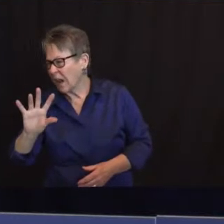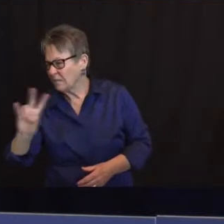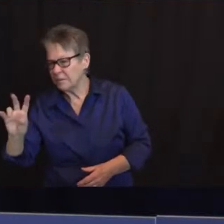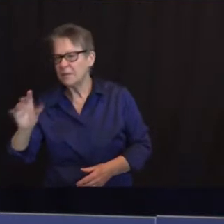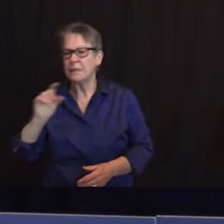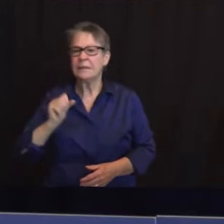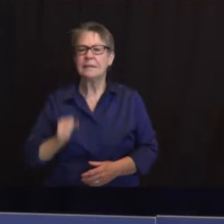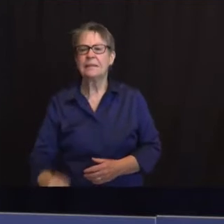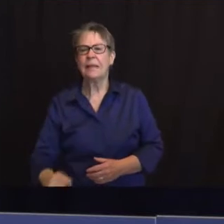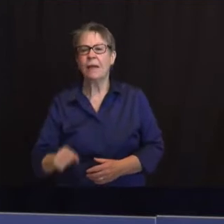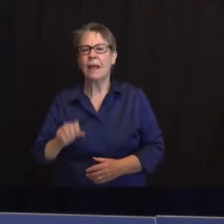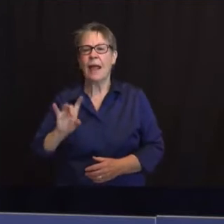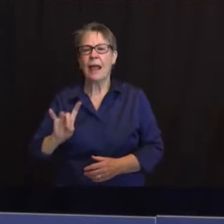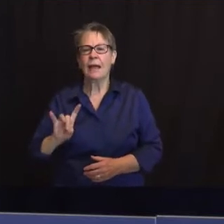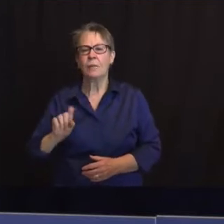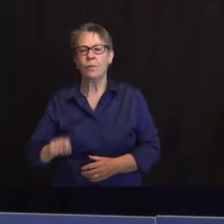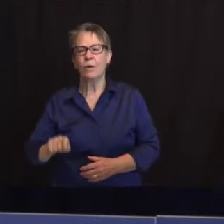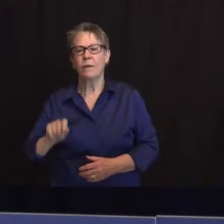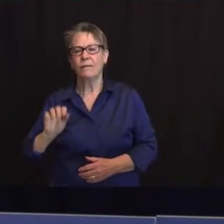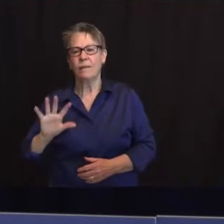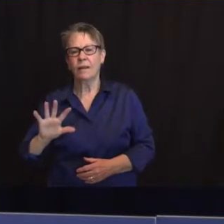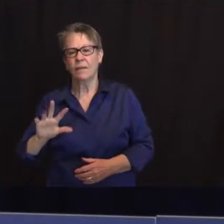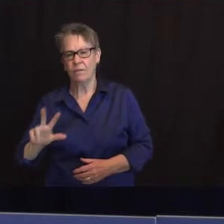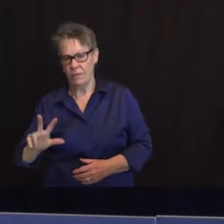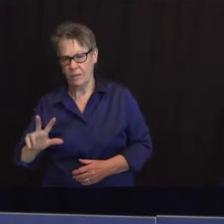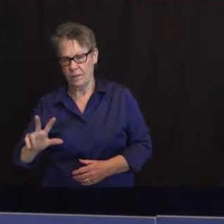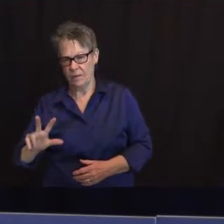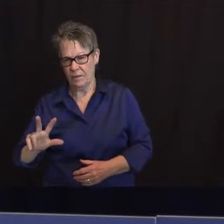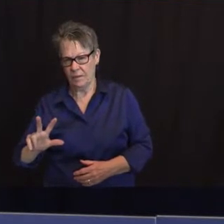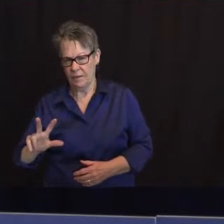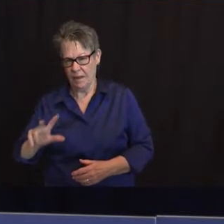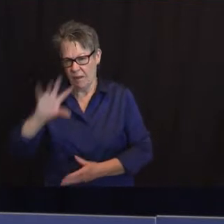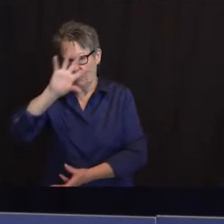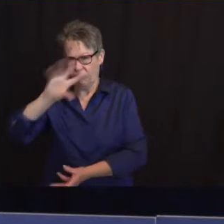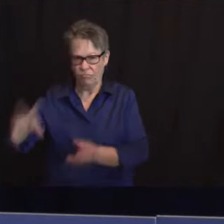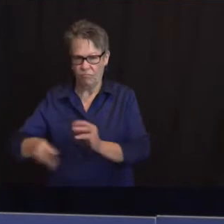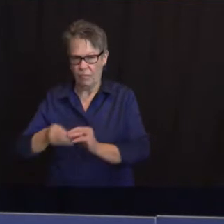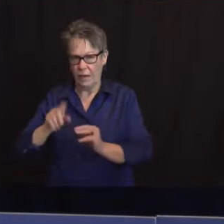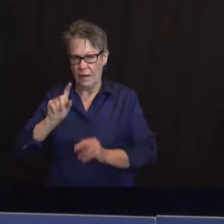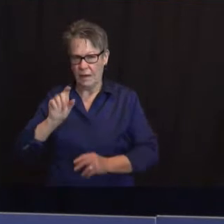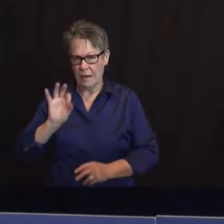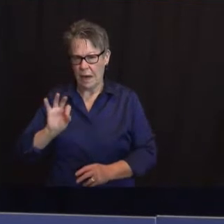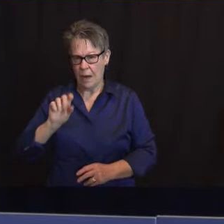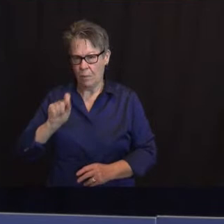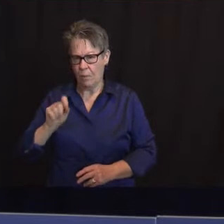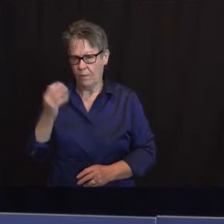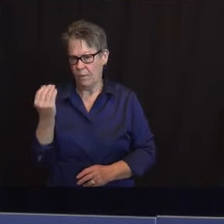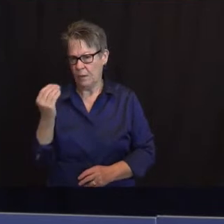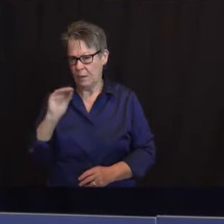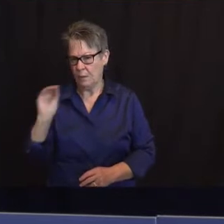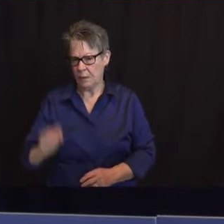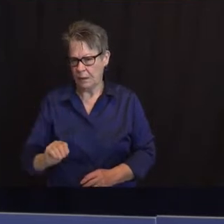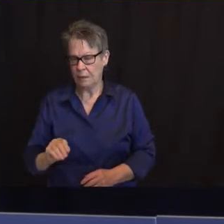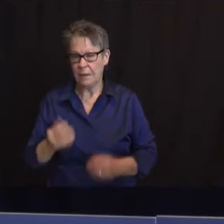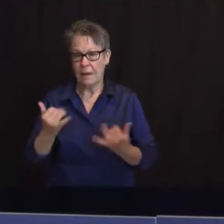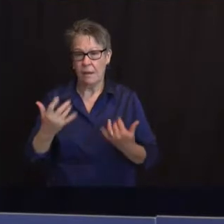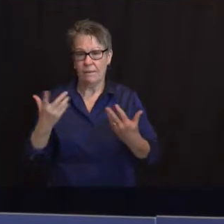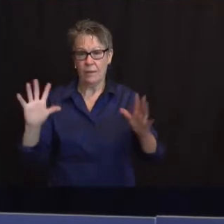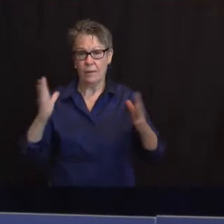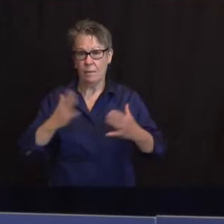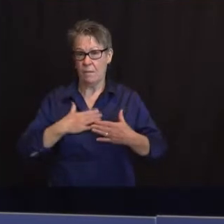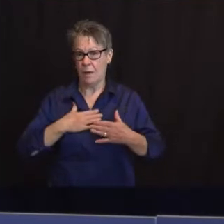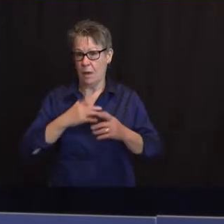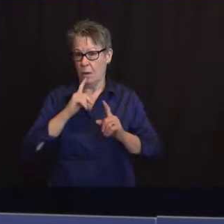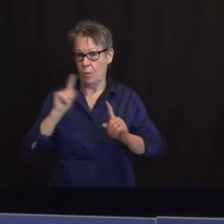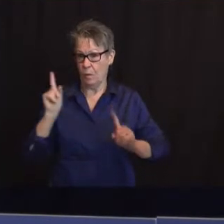So that concludes my daily report. I want to remind everyone that COVID-19 health-related questions, the NJ PIES call center is